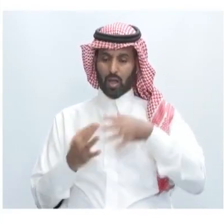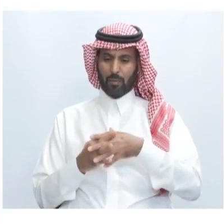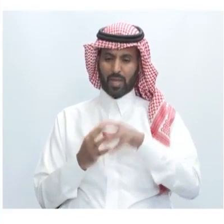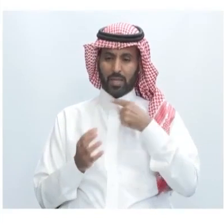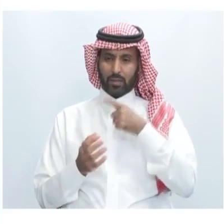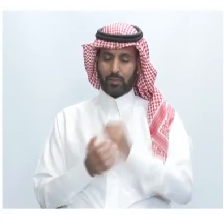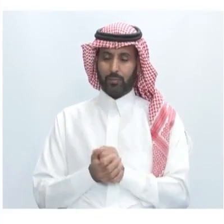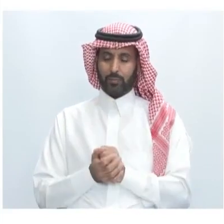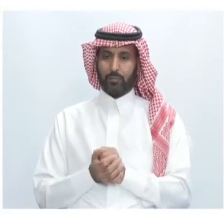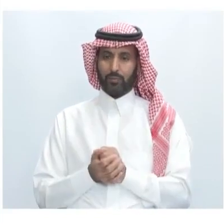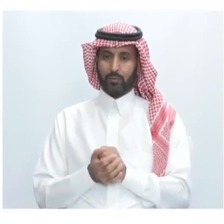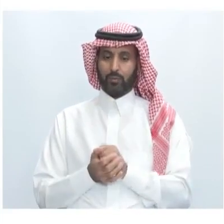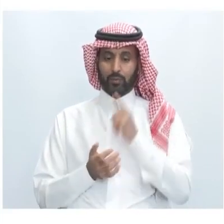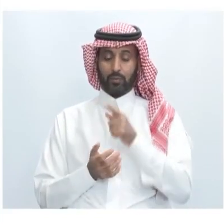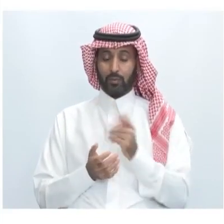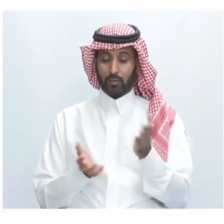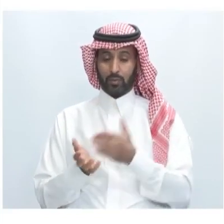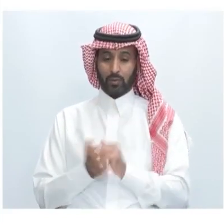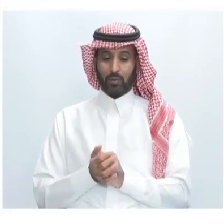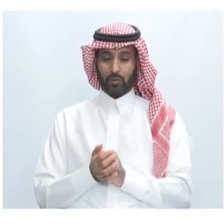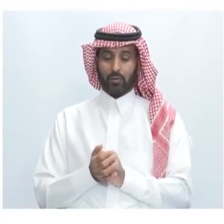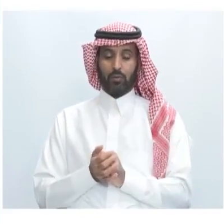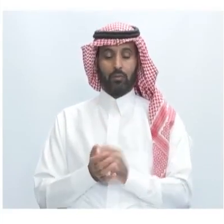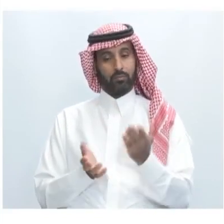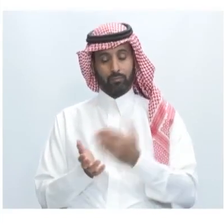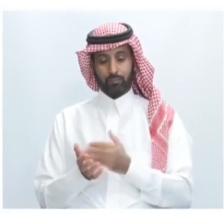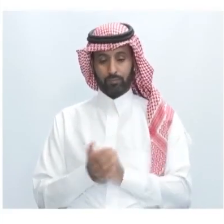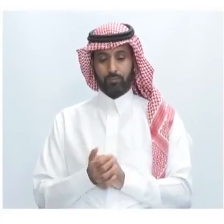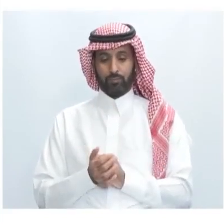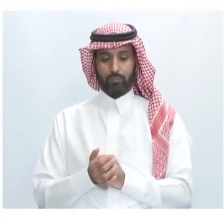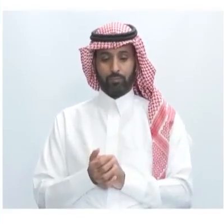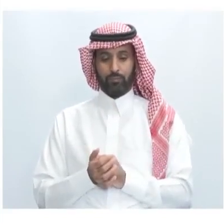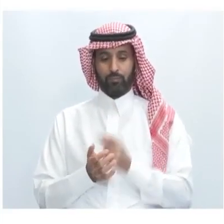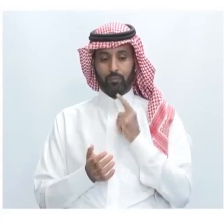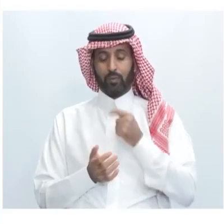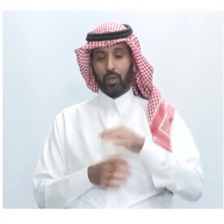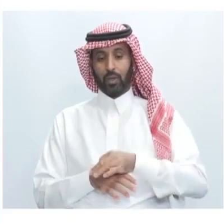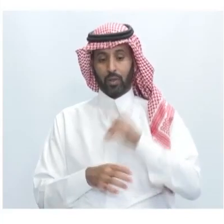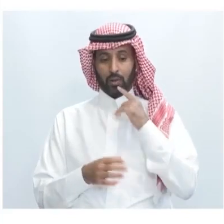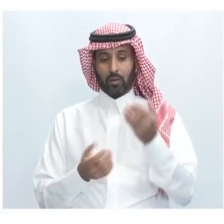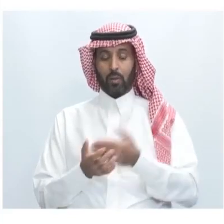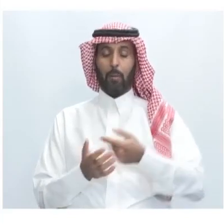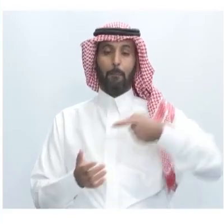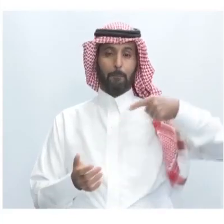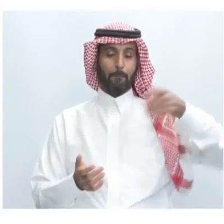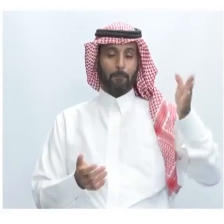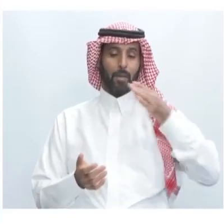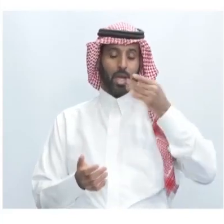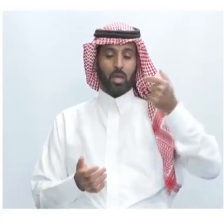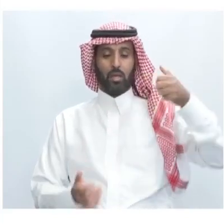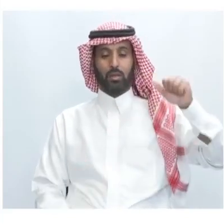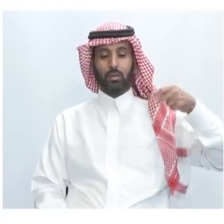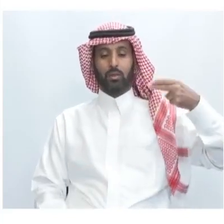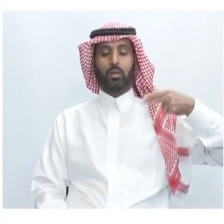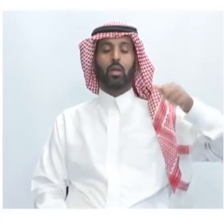Creole. So, yes, let's check it together. People, capital P, from Haiti with